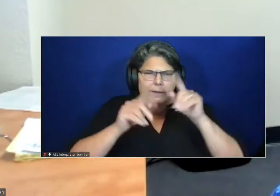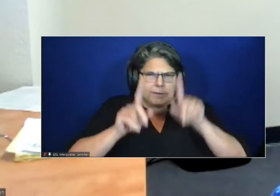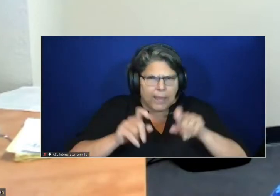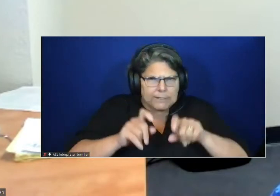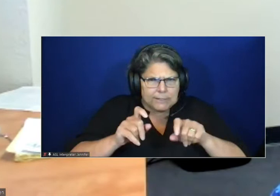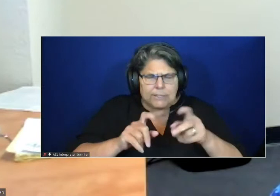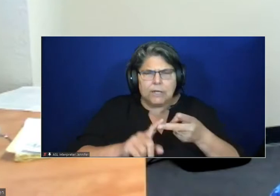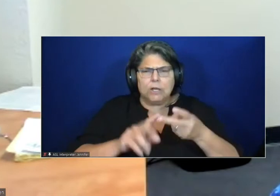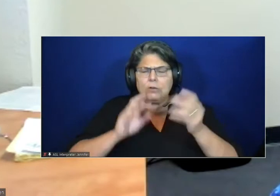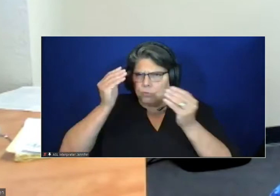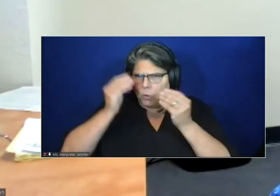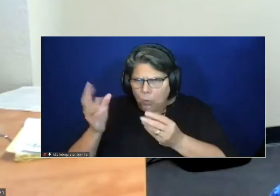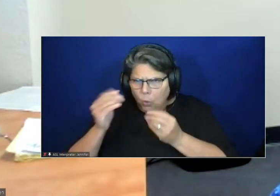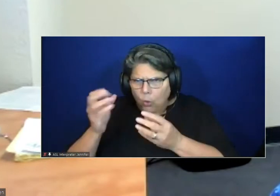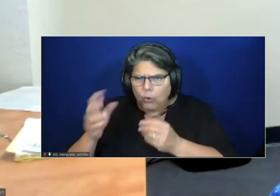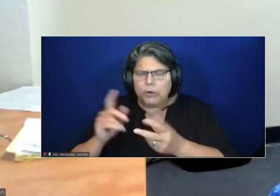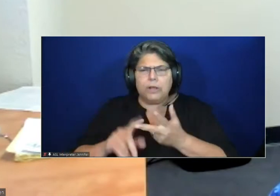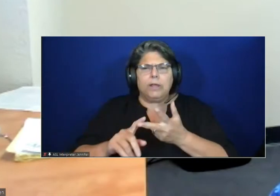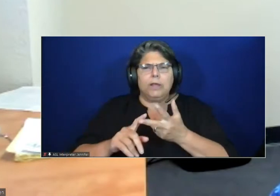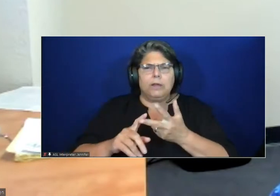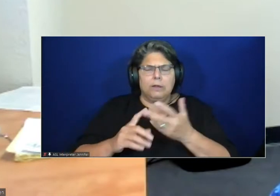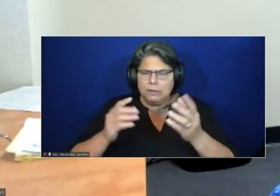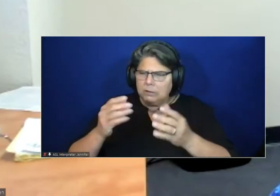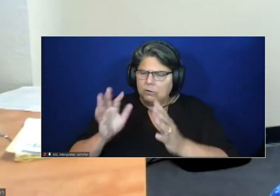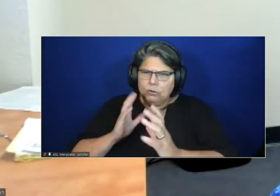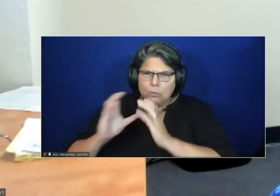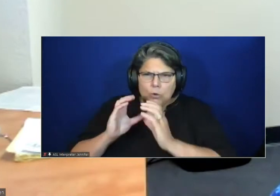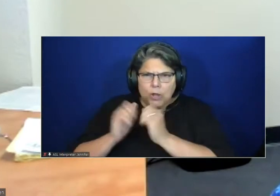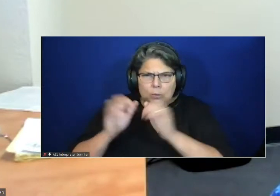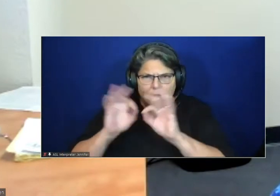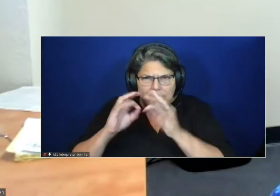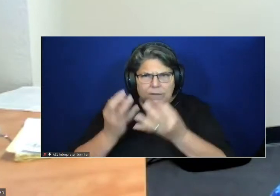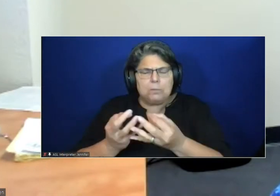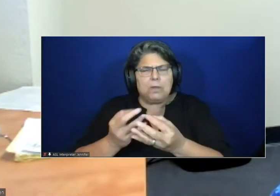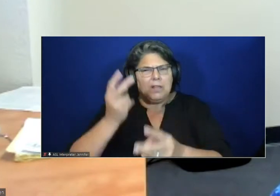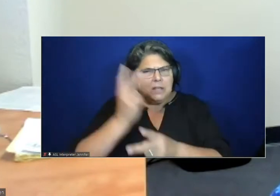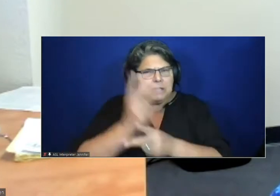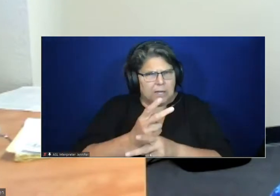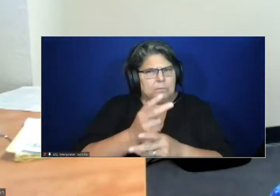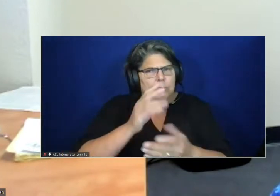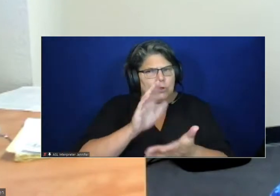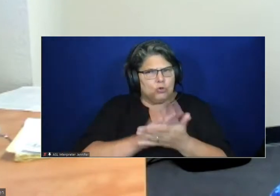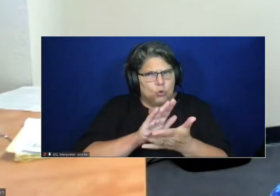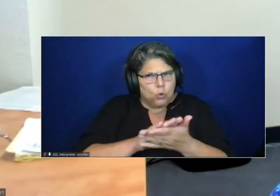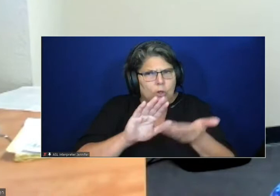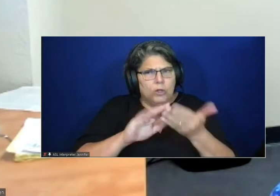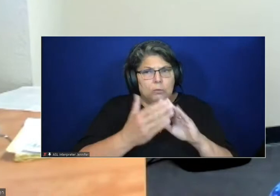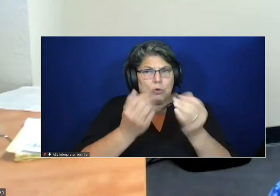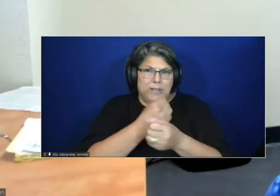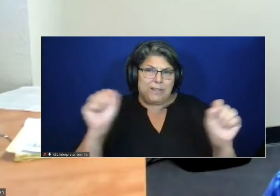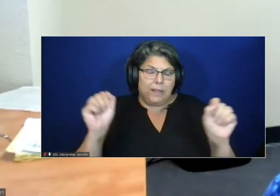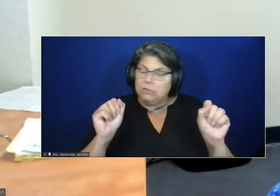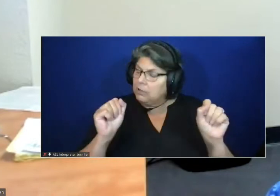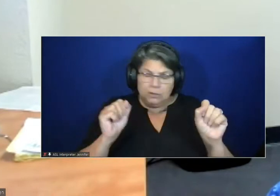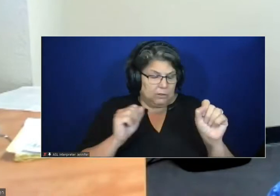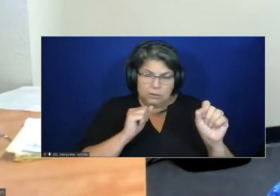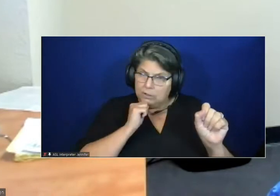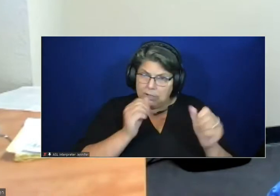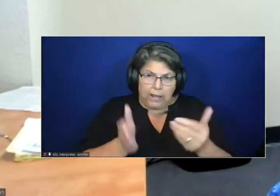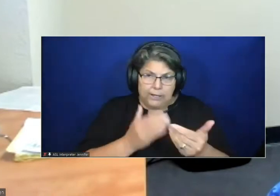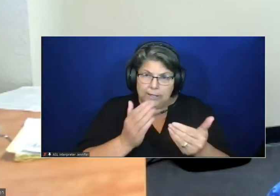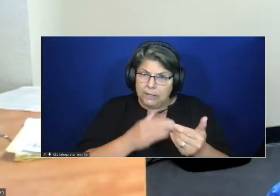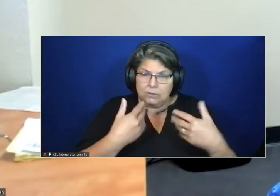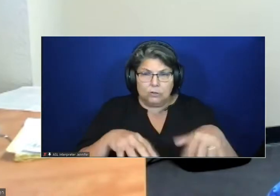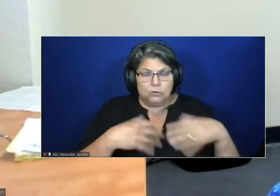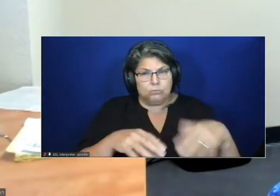to keep the schools and the community safe while providing continuous open classroom. This is no easy feat, and hats off